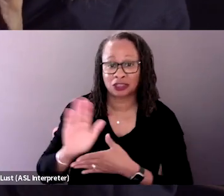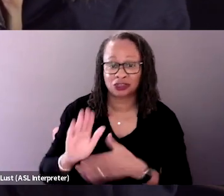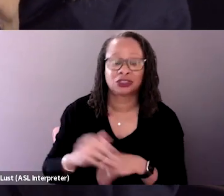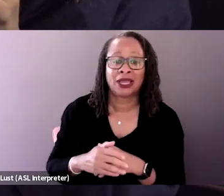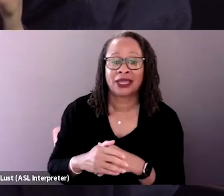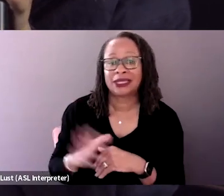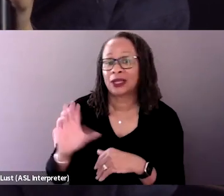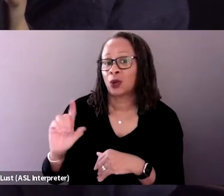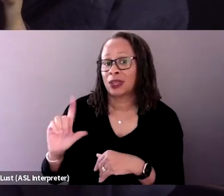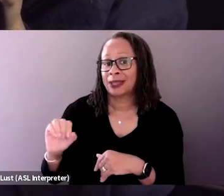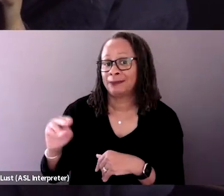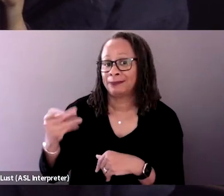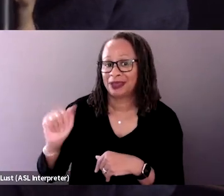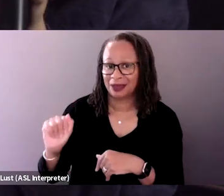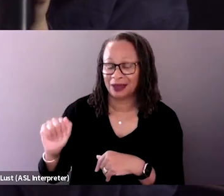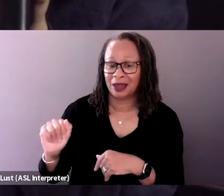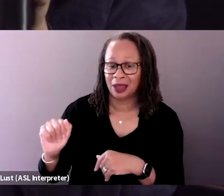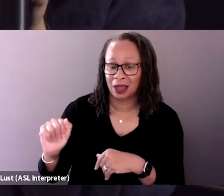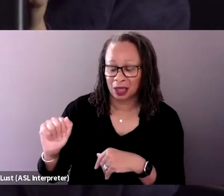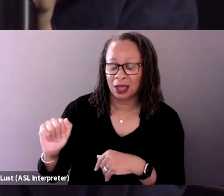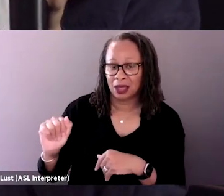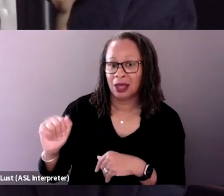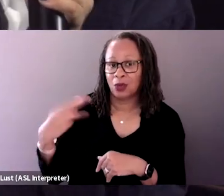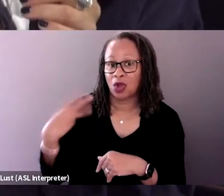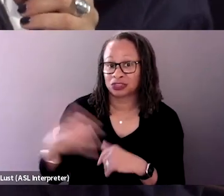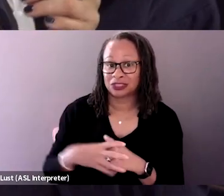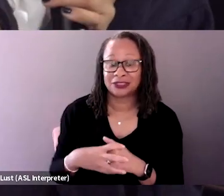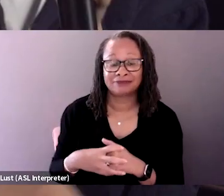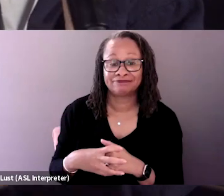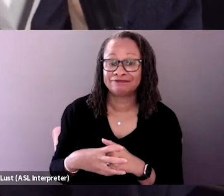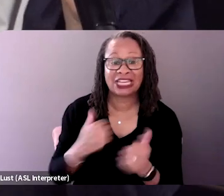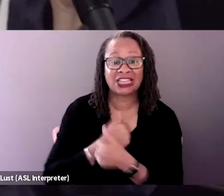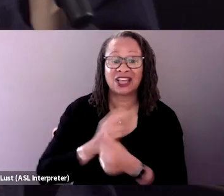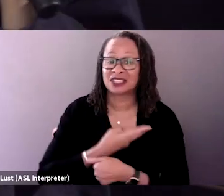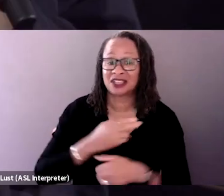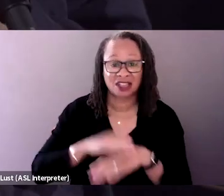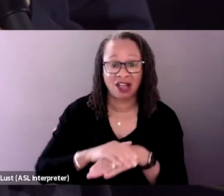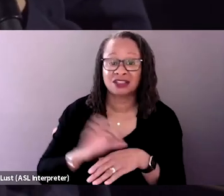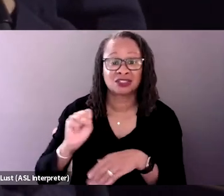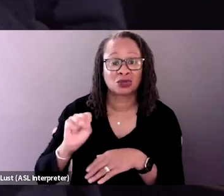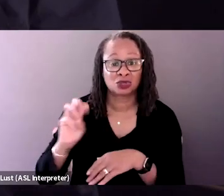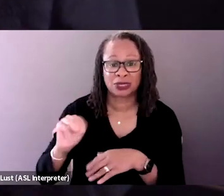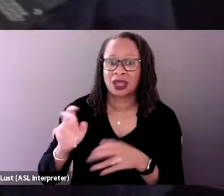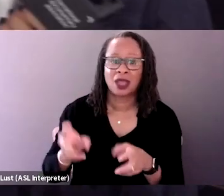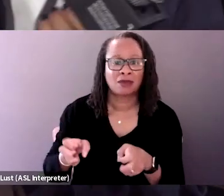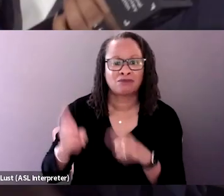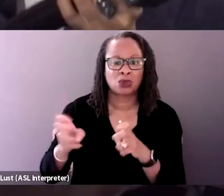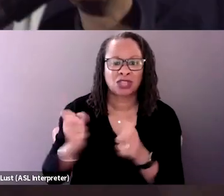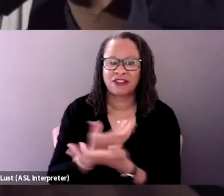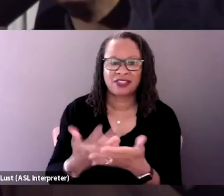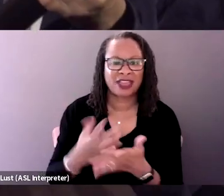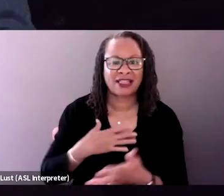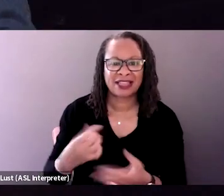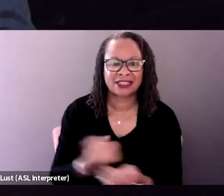including his family. He's our biggest fan on social media. And he loves us on social media. Posts everything, likes everything. He's addicted to it just like